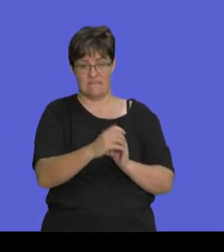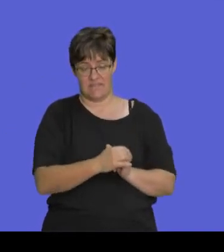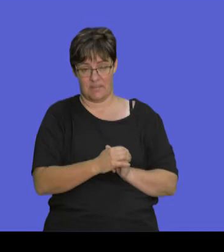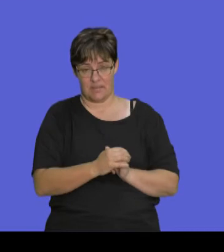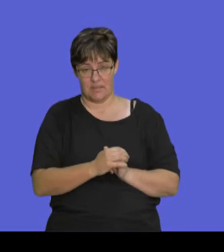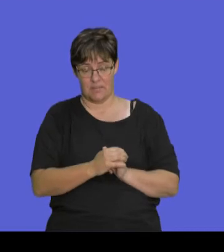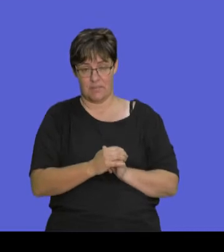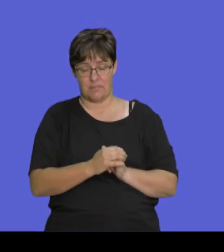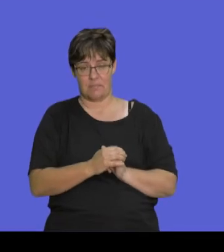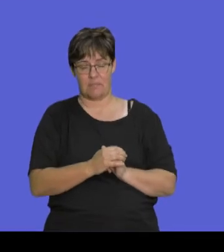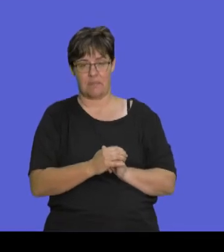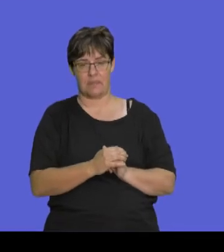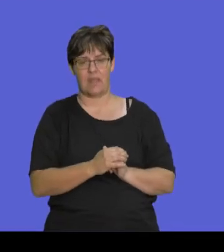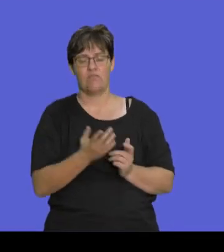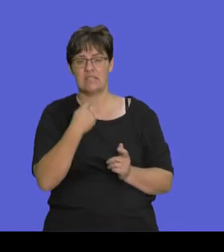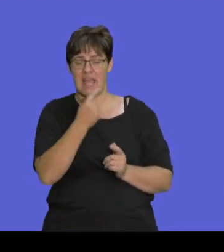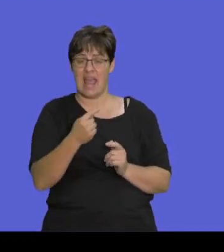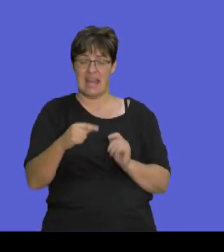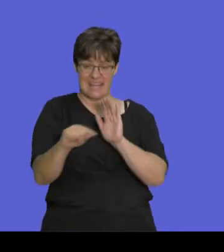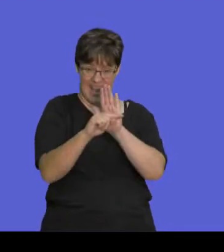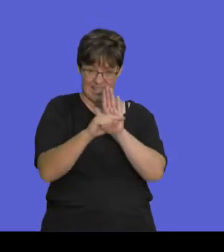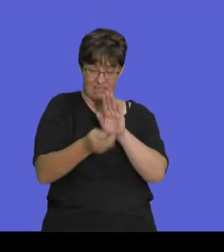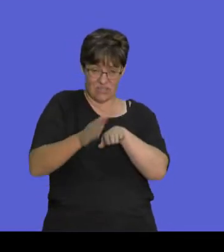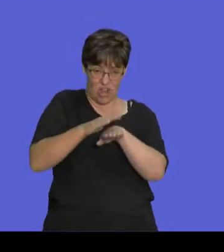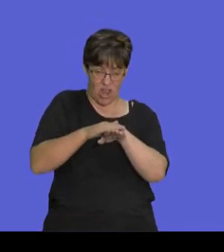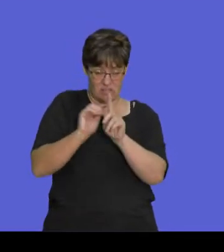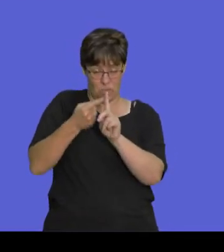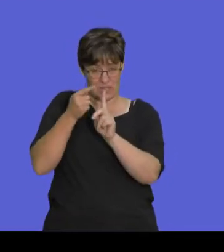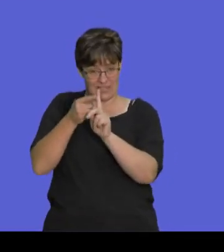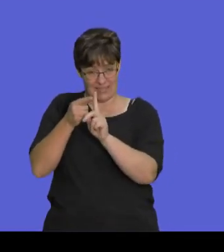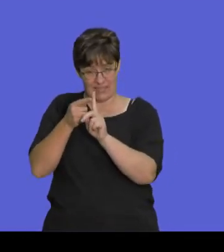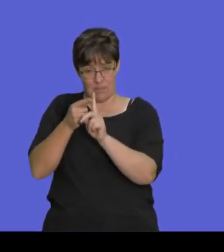quickly, right? So if we talk of a negative point